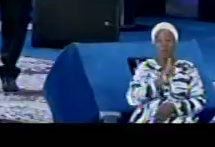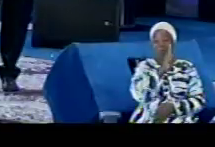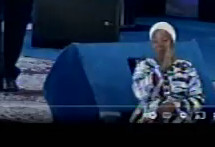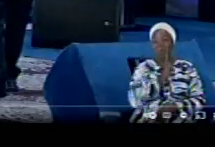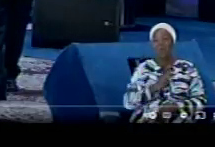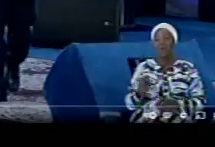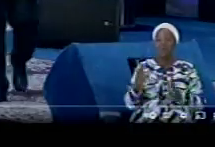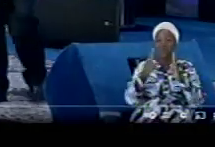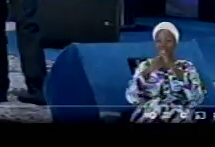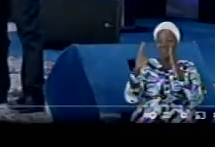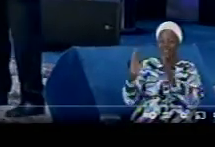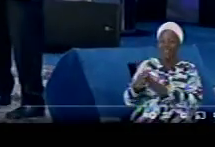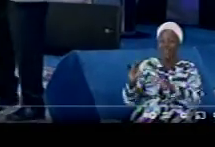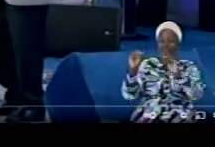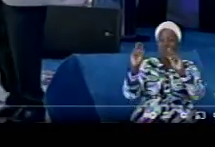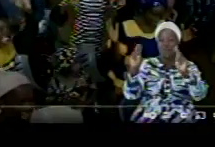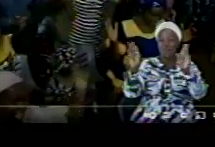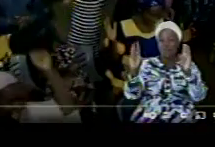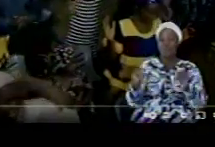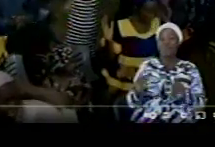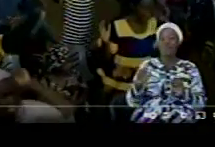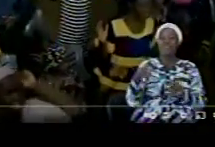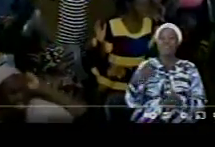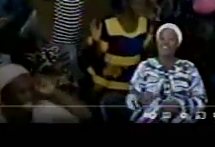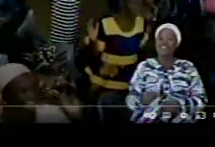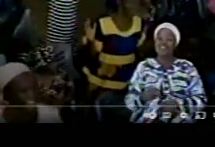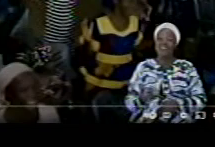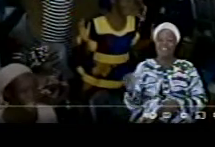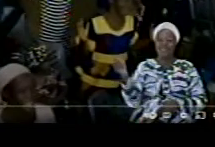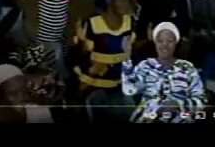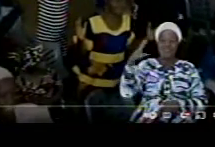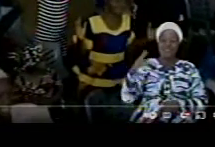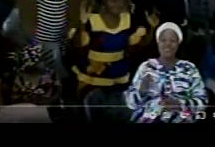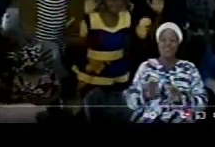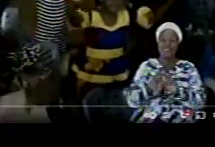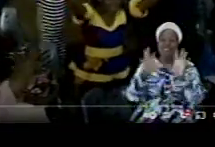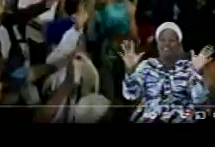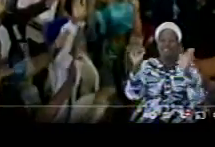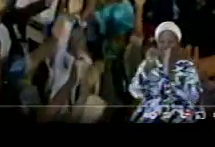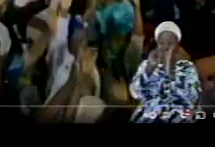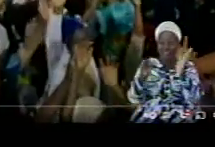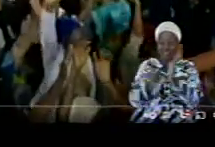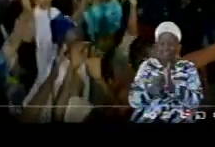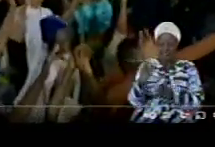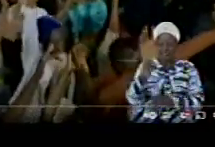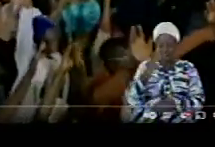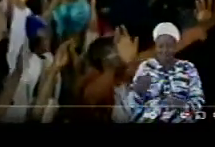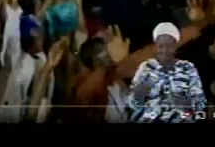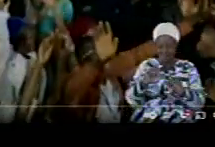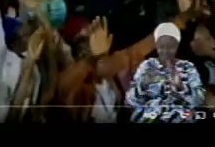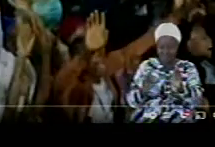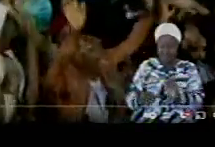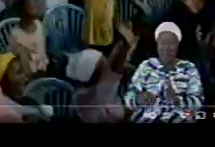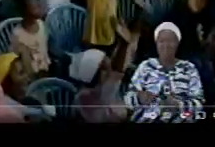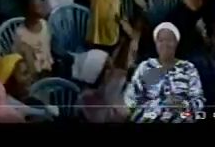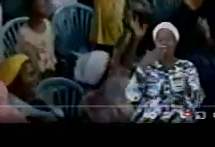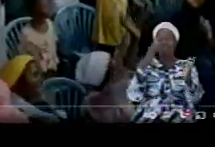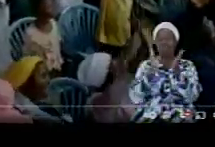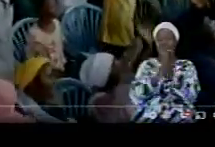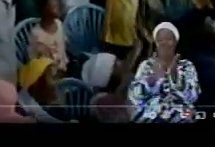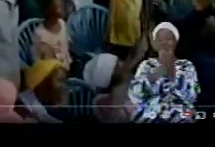the sunshine stage. Where are you? Praise the Lord.